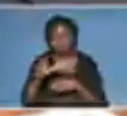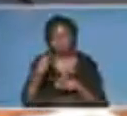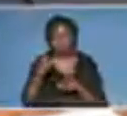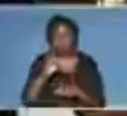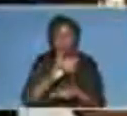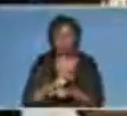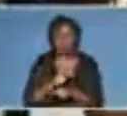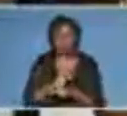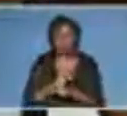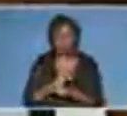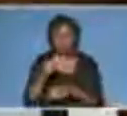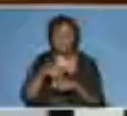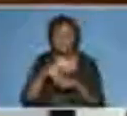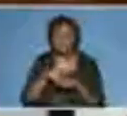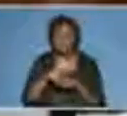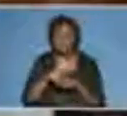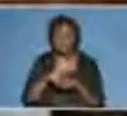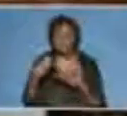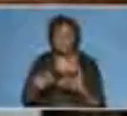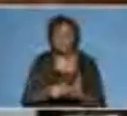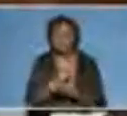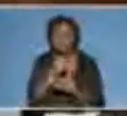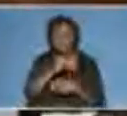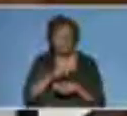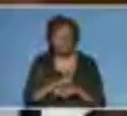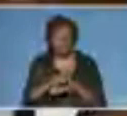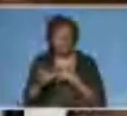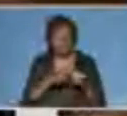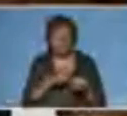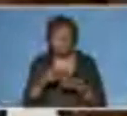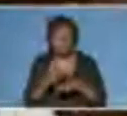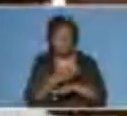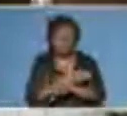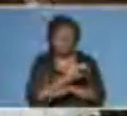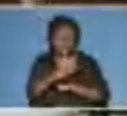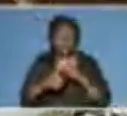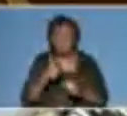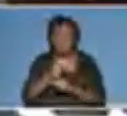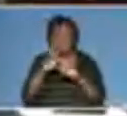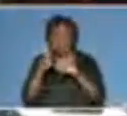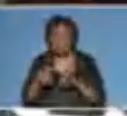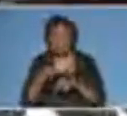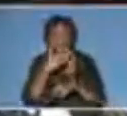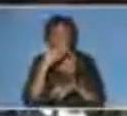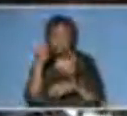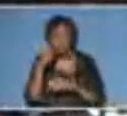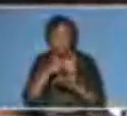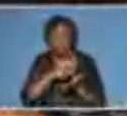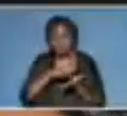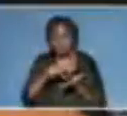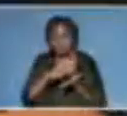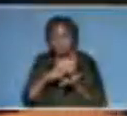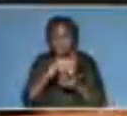number of components, including modernized job descriptions, enhanced annual assessments, better incentives based